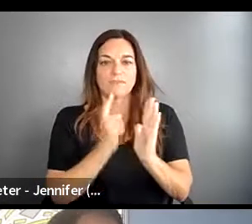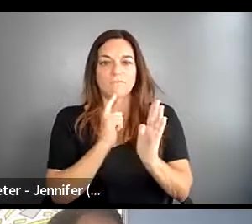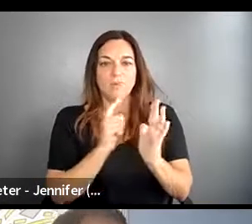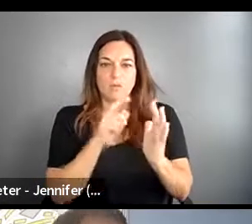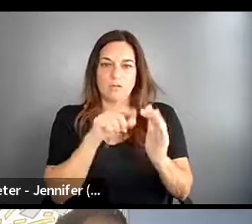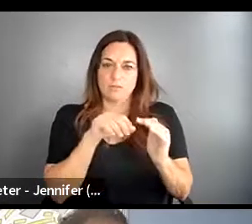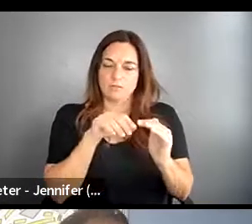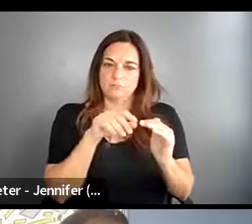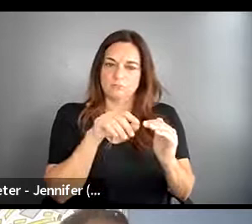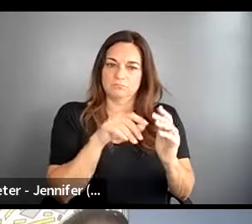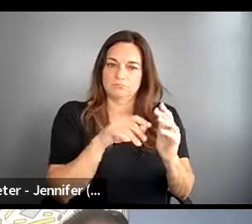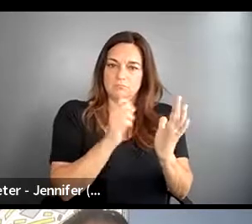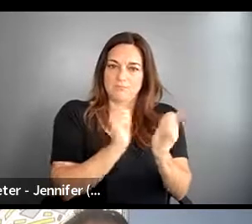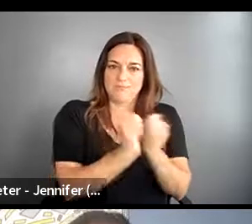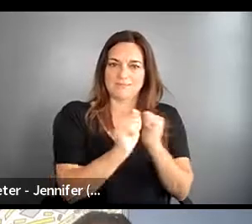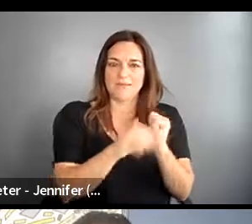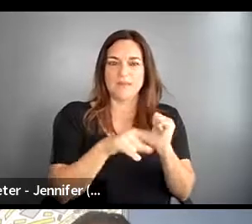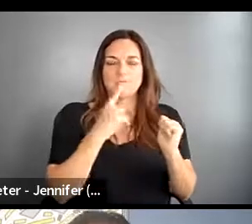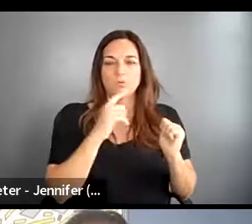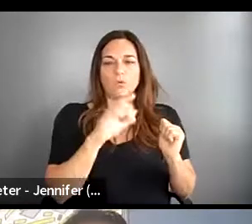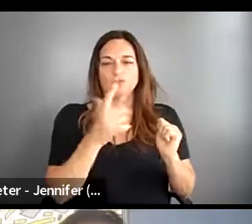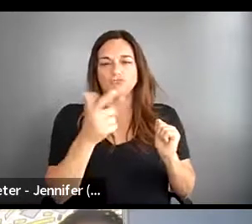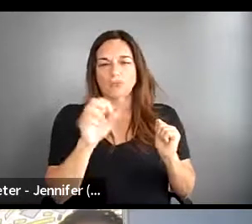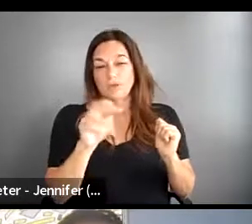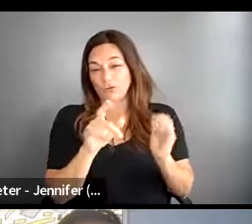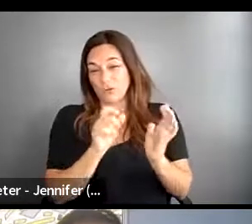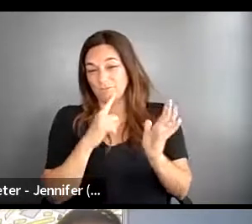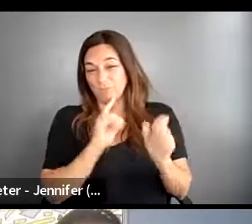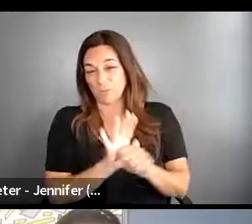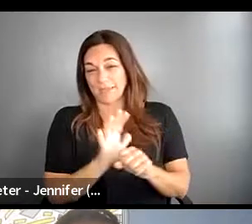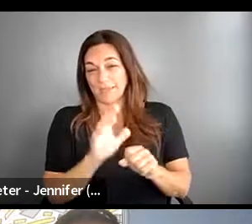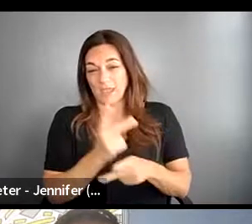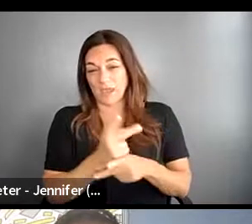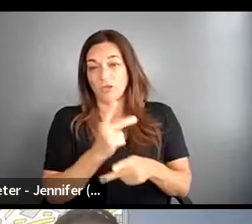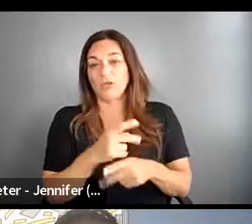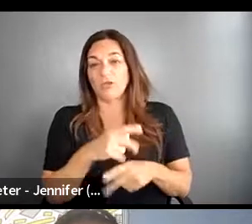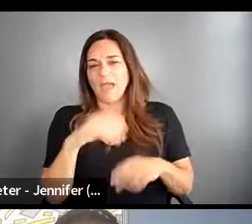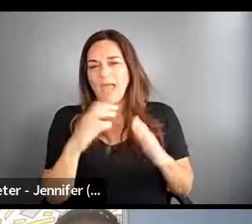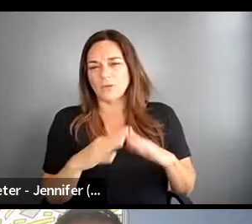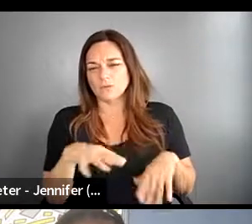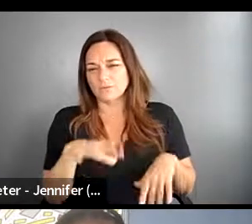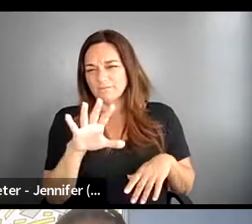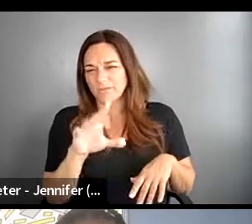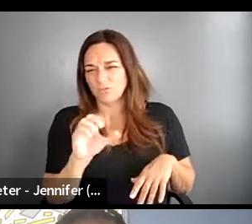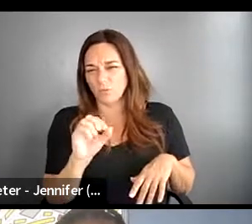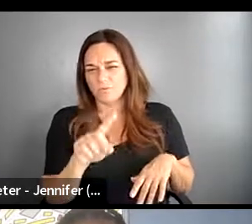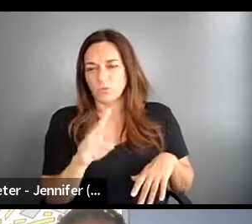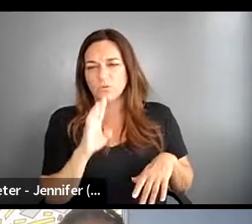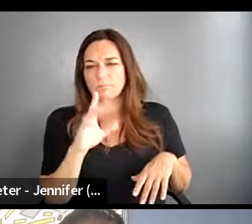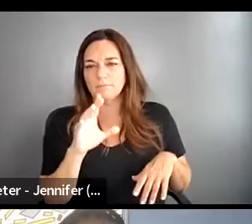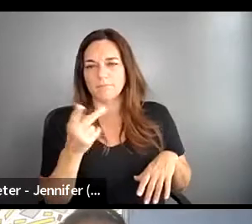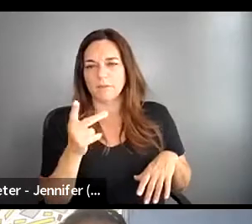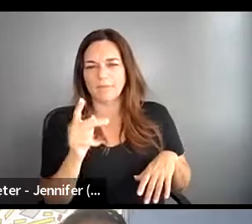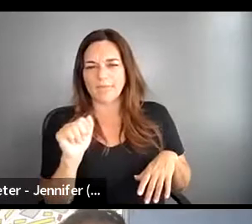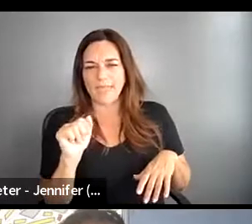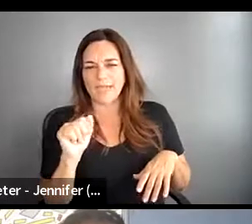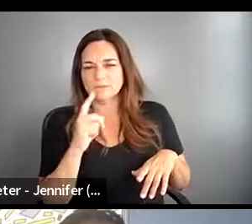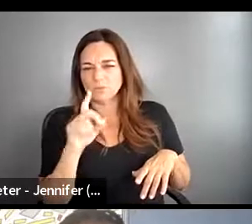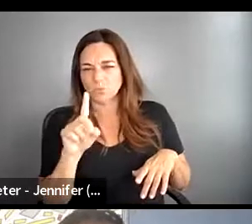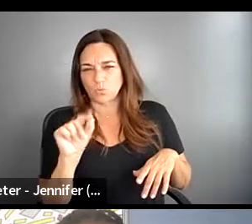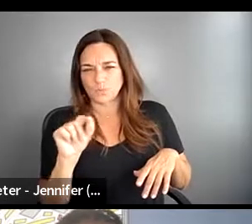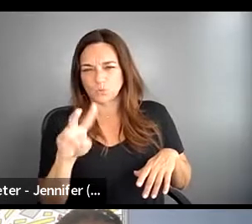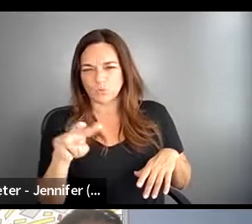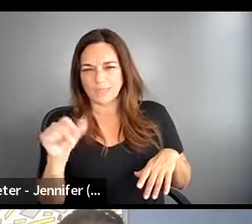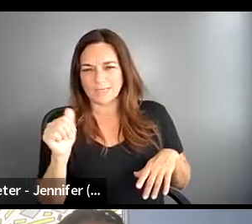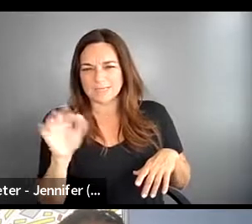care. First, House Bill 5414, or Public Act 2219, seeks to prevent Connecticut courts from